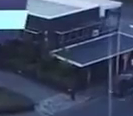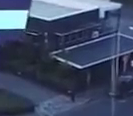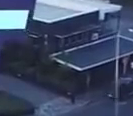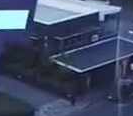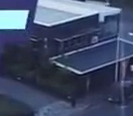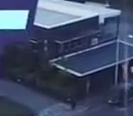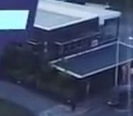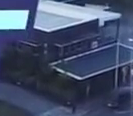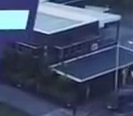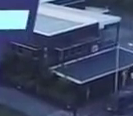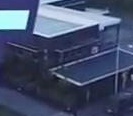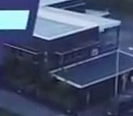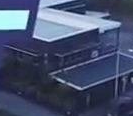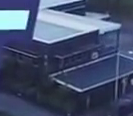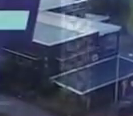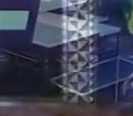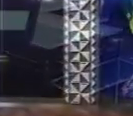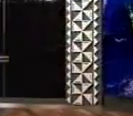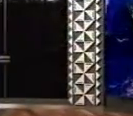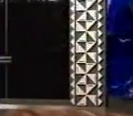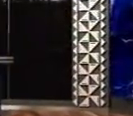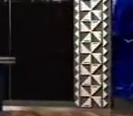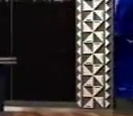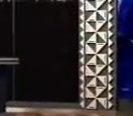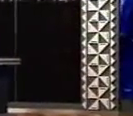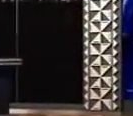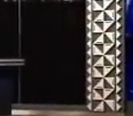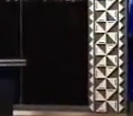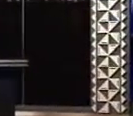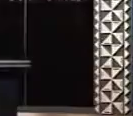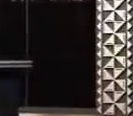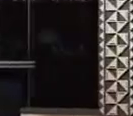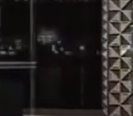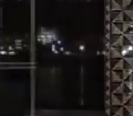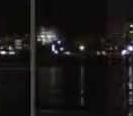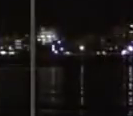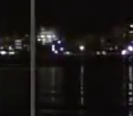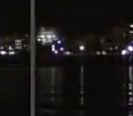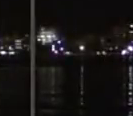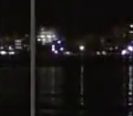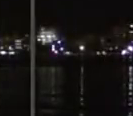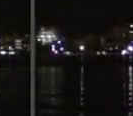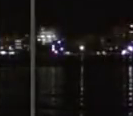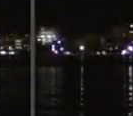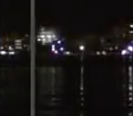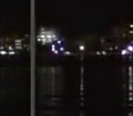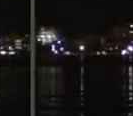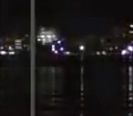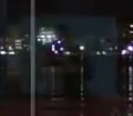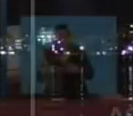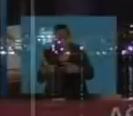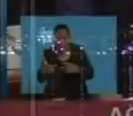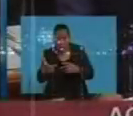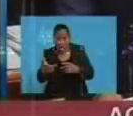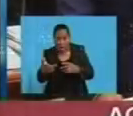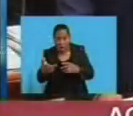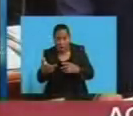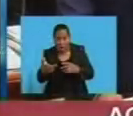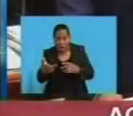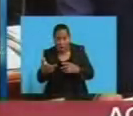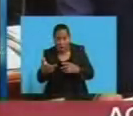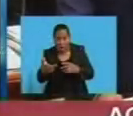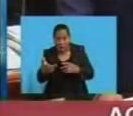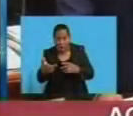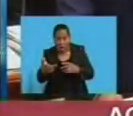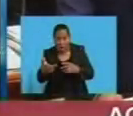From the studios of FBC Suba, Amrita Sagar. Minister for Economy Ayaz Said Qayyum has